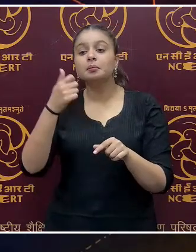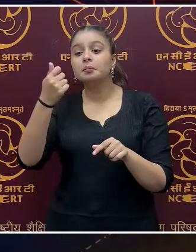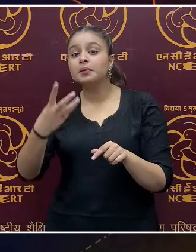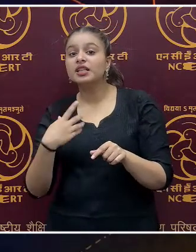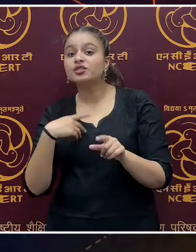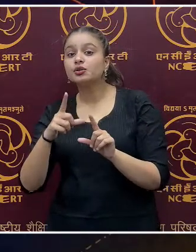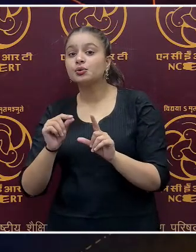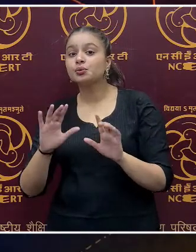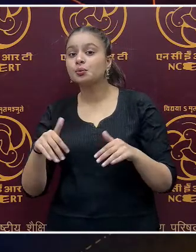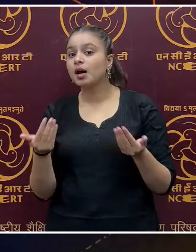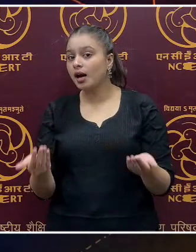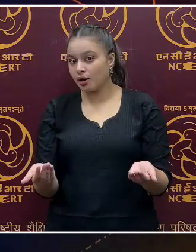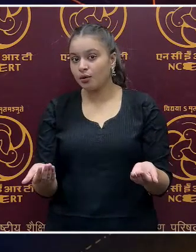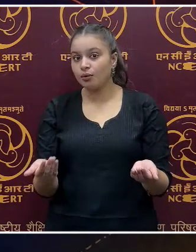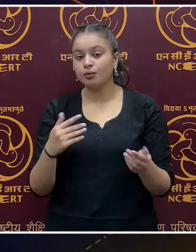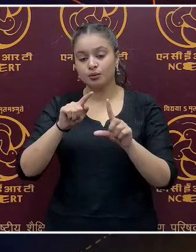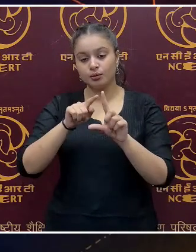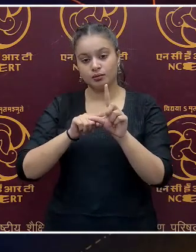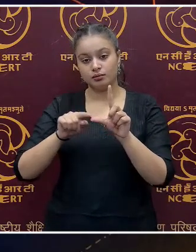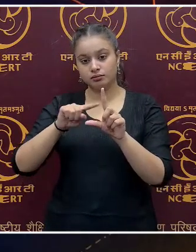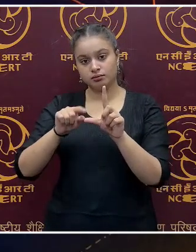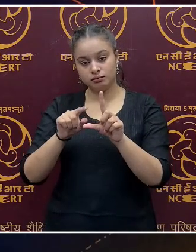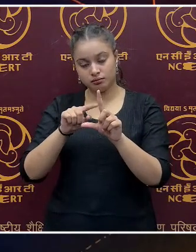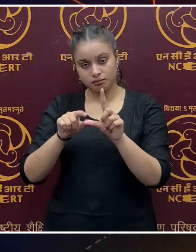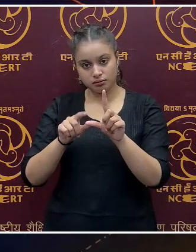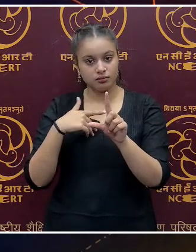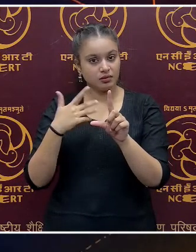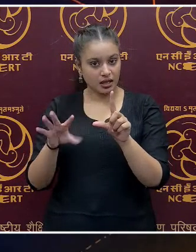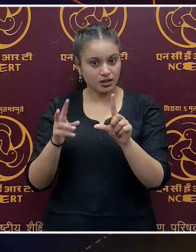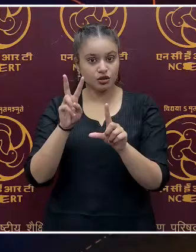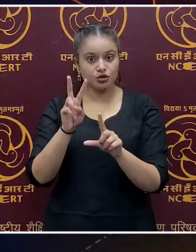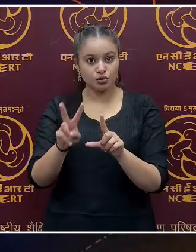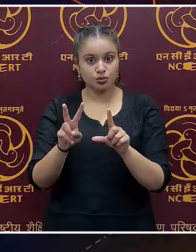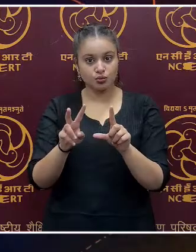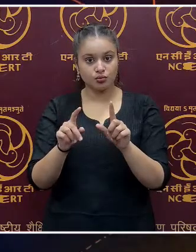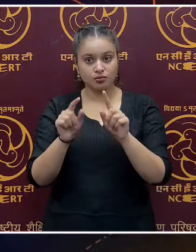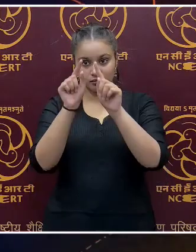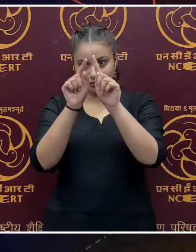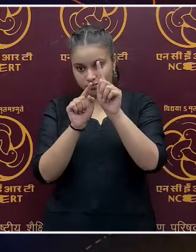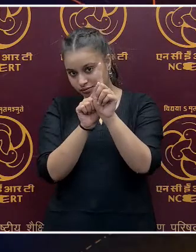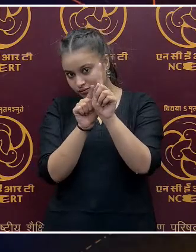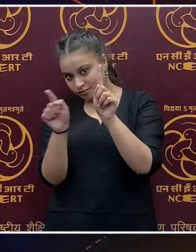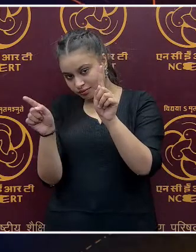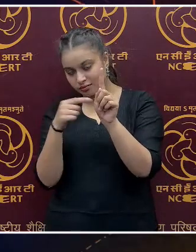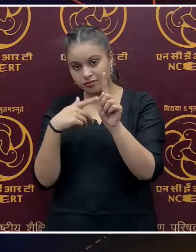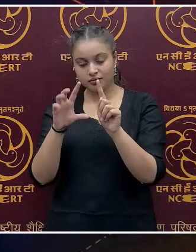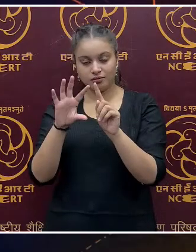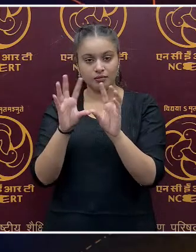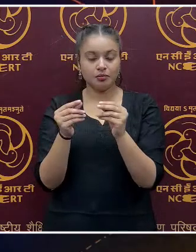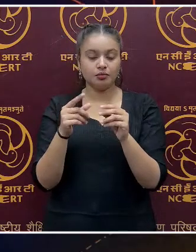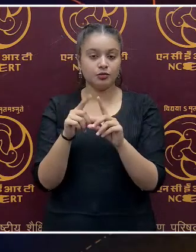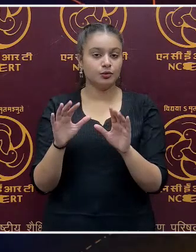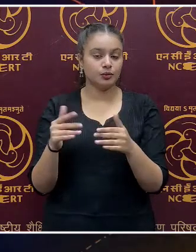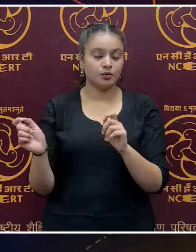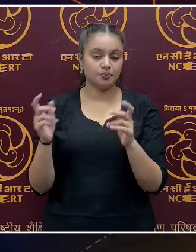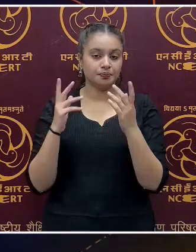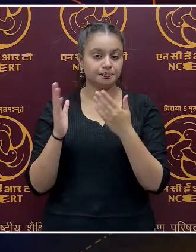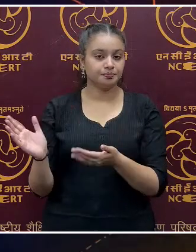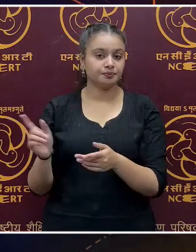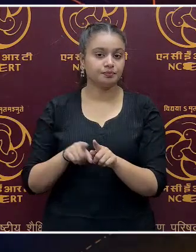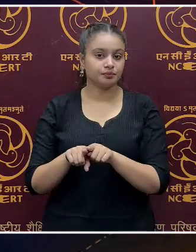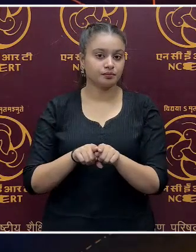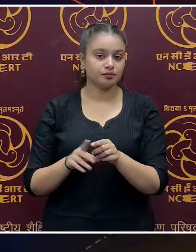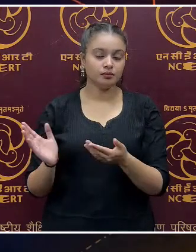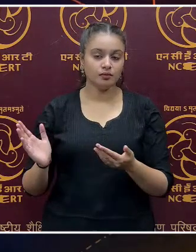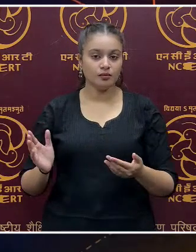that angle in between the particular two handles of the in the particular clock? Now we could